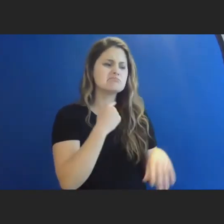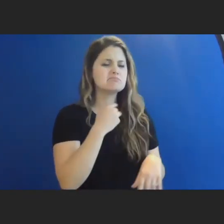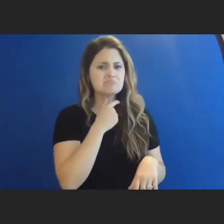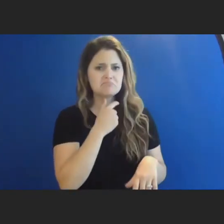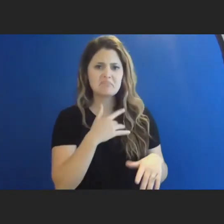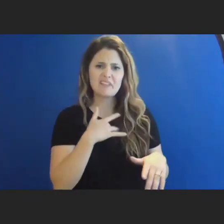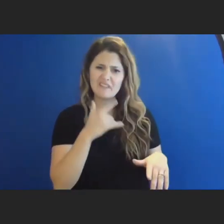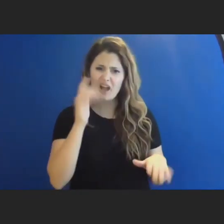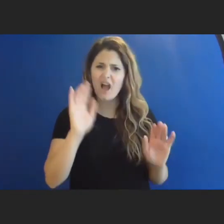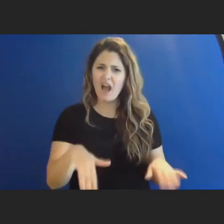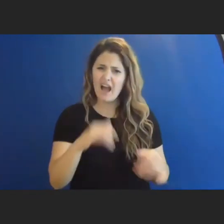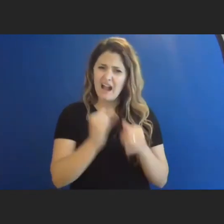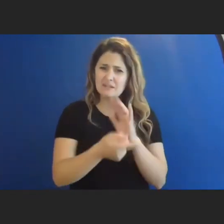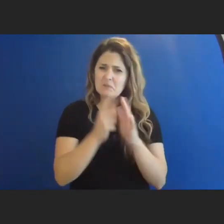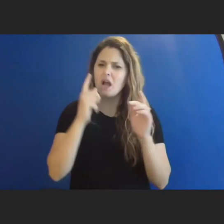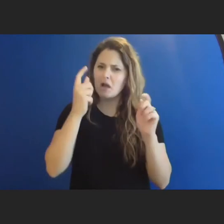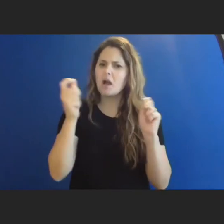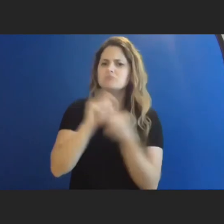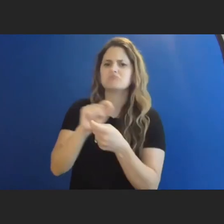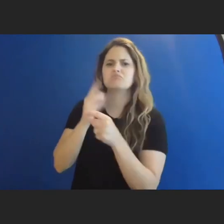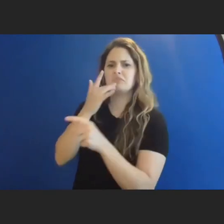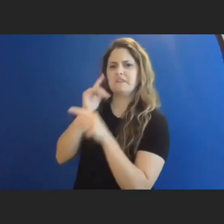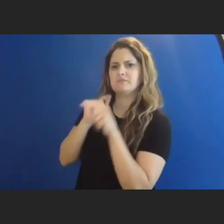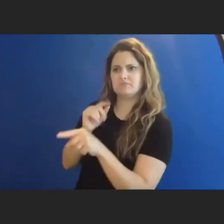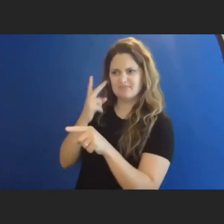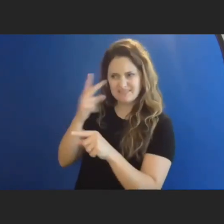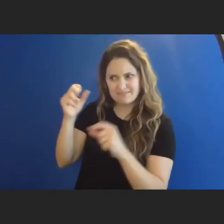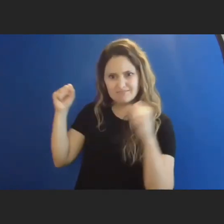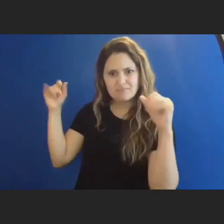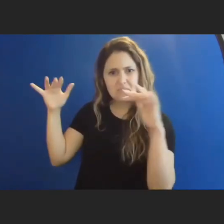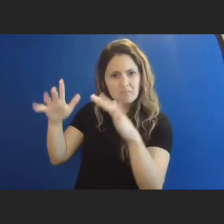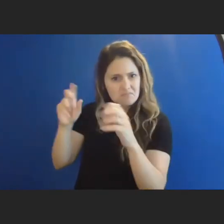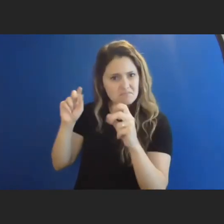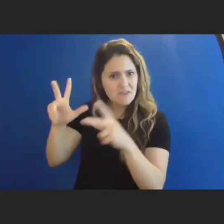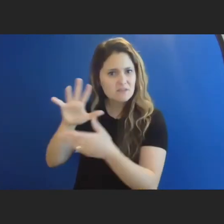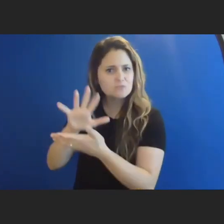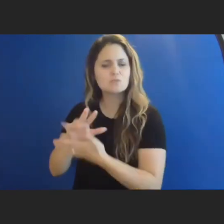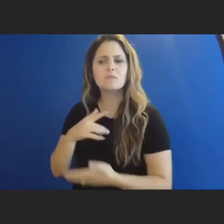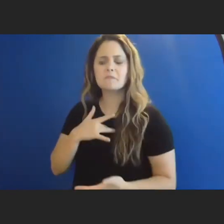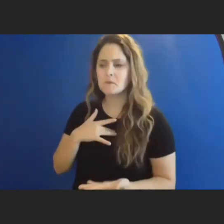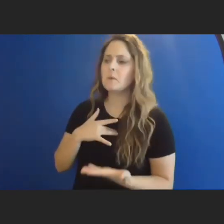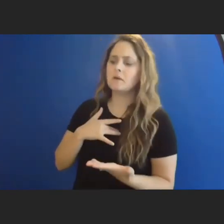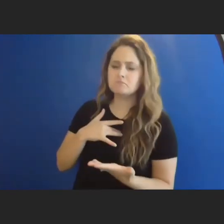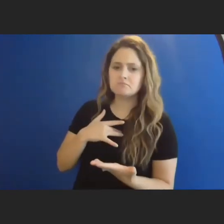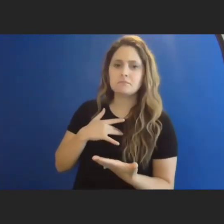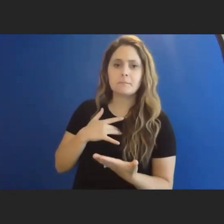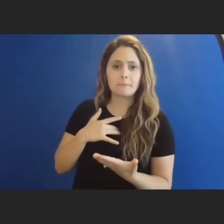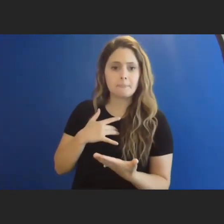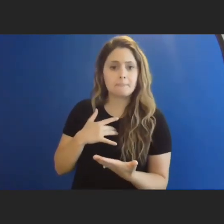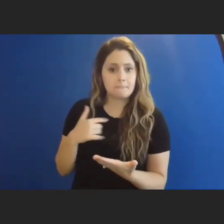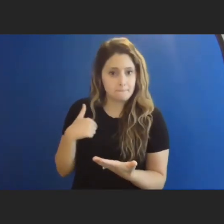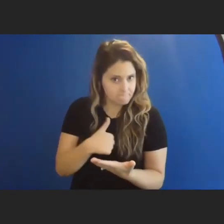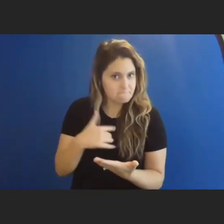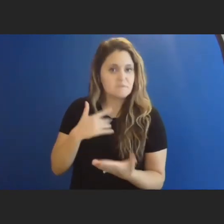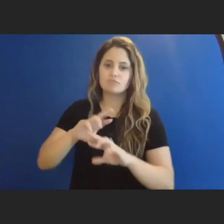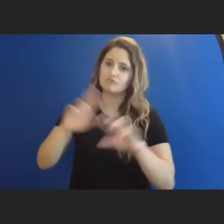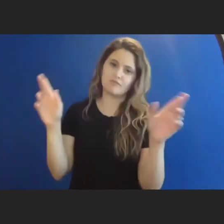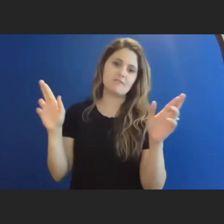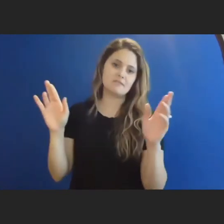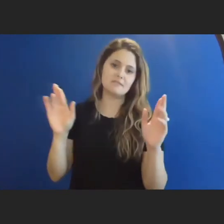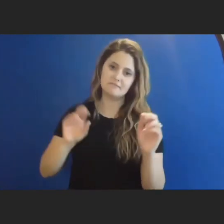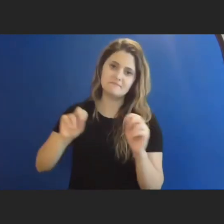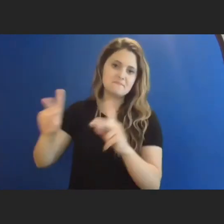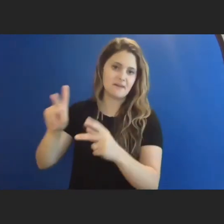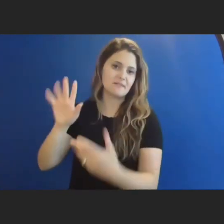we change our minds? We see all these kiddos going to school, and we think we're ready to